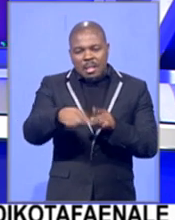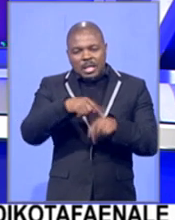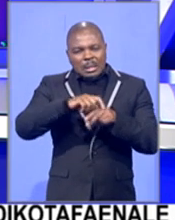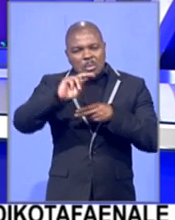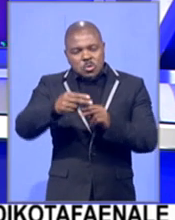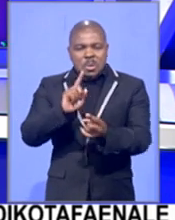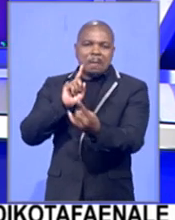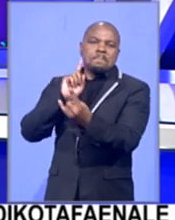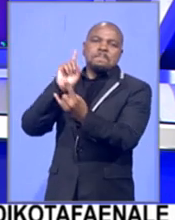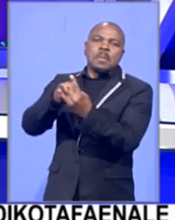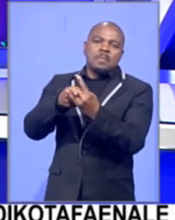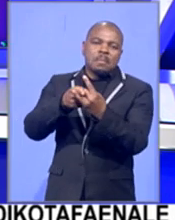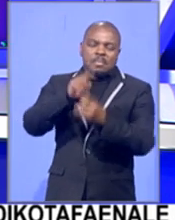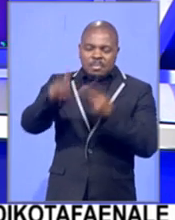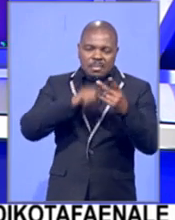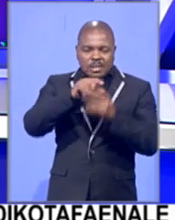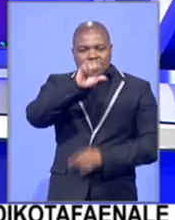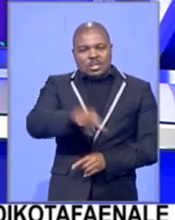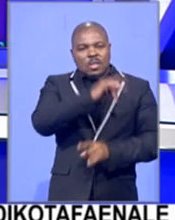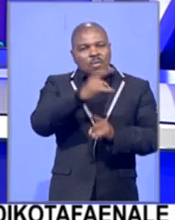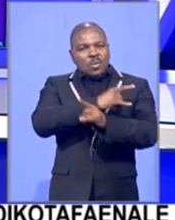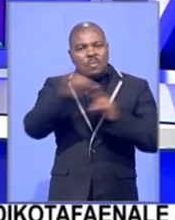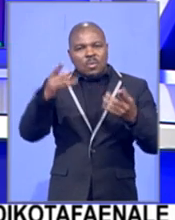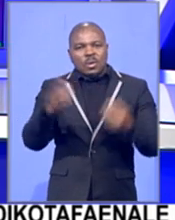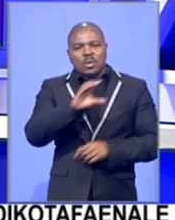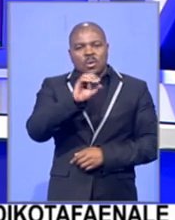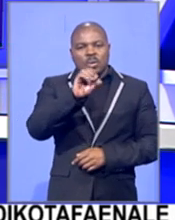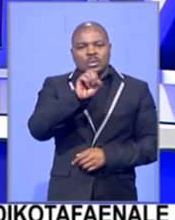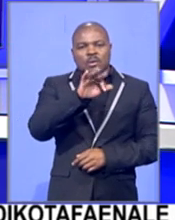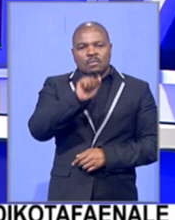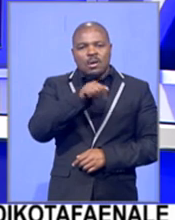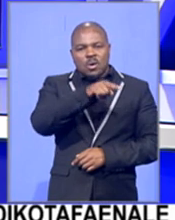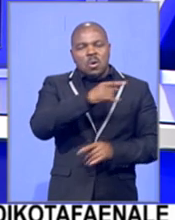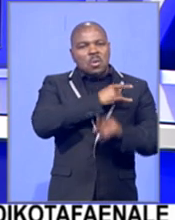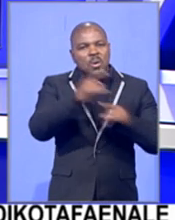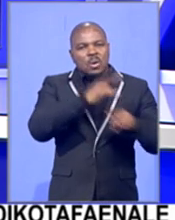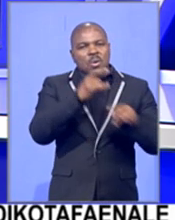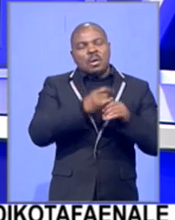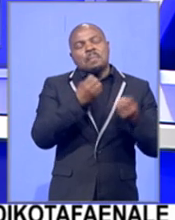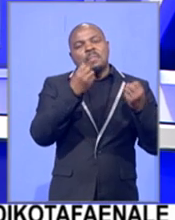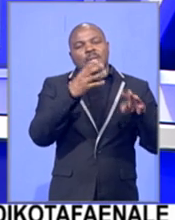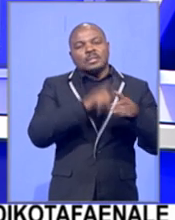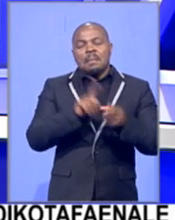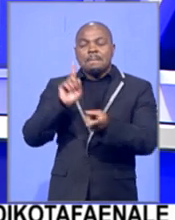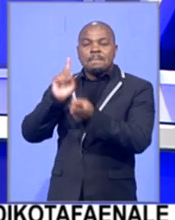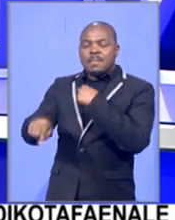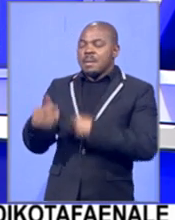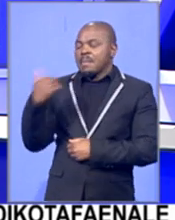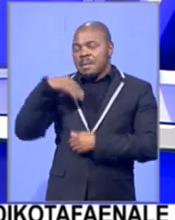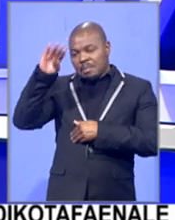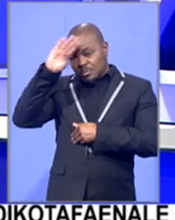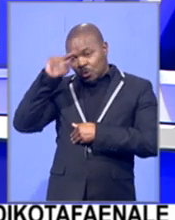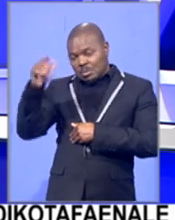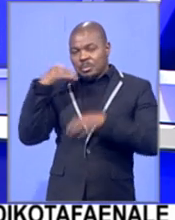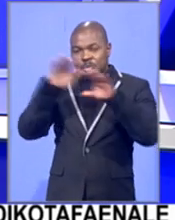ge anwesha no ya phenyo bakeng sa dingkgwetse tsa khosafa makga a shupa kgahlanong le Botswana bosegong bja go